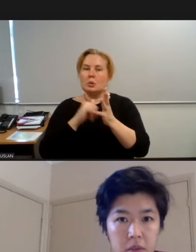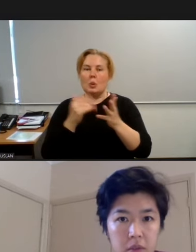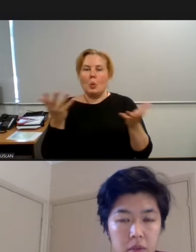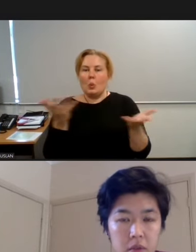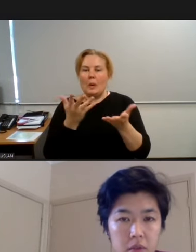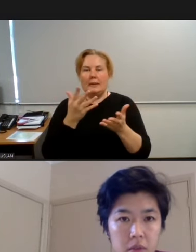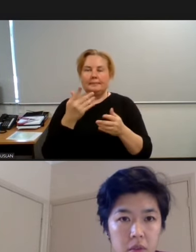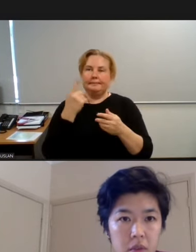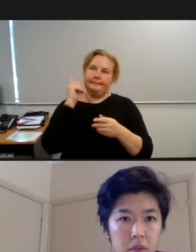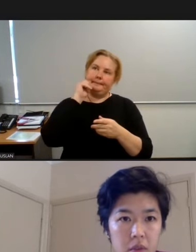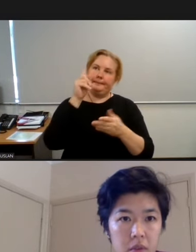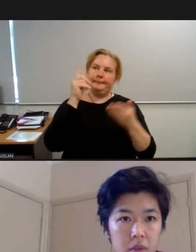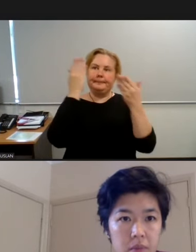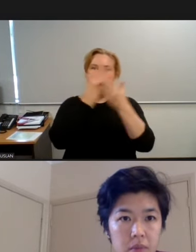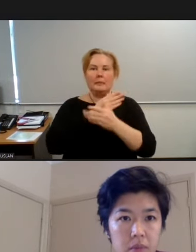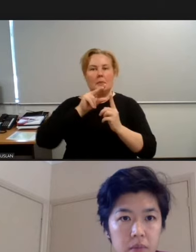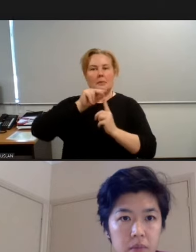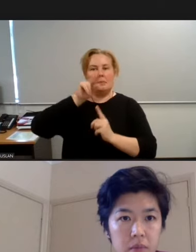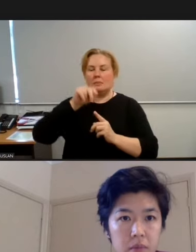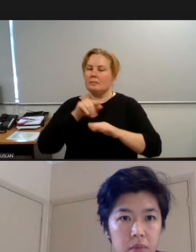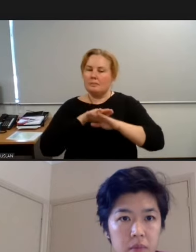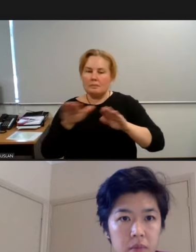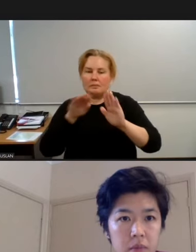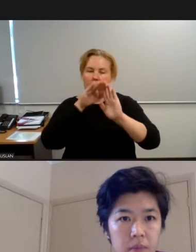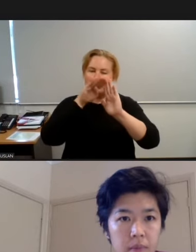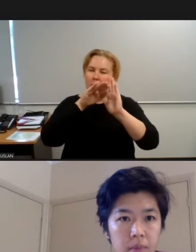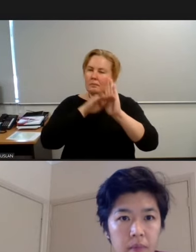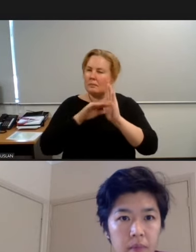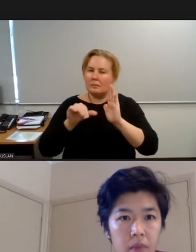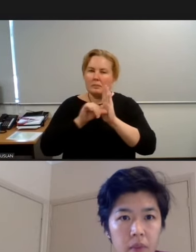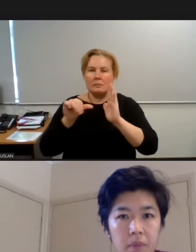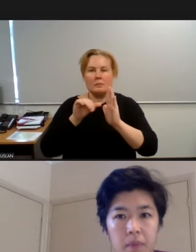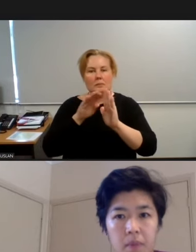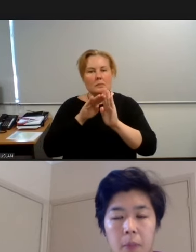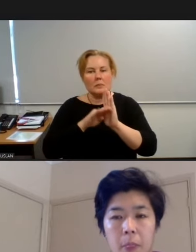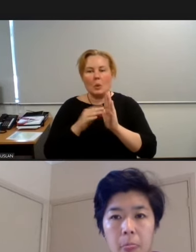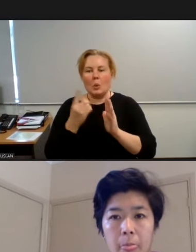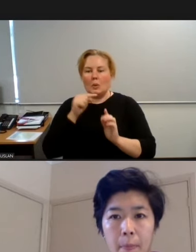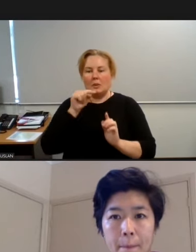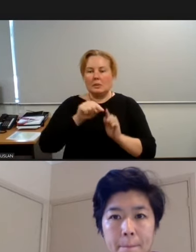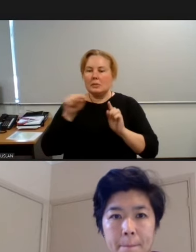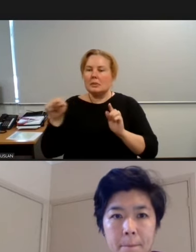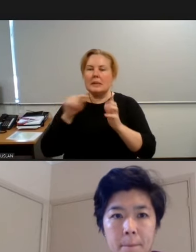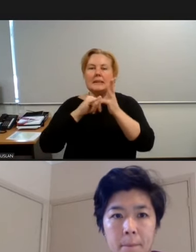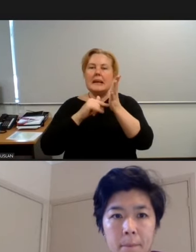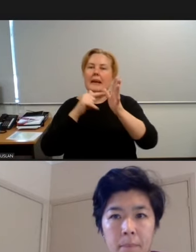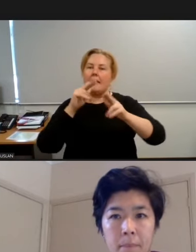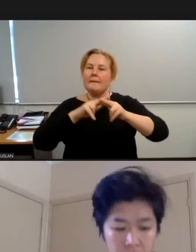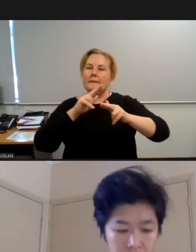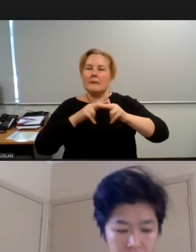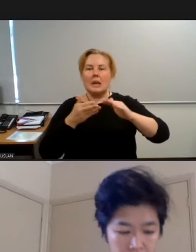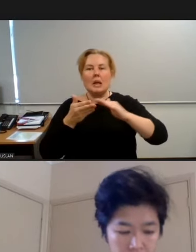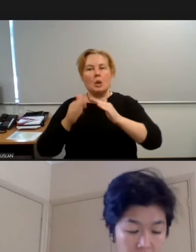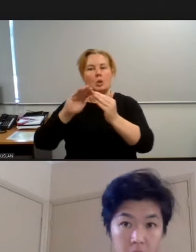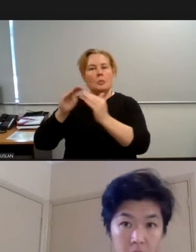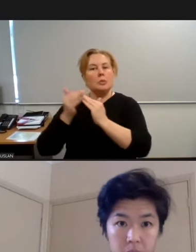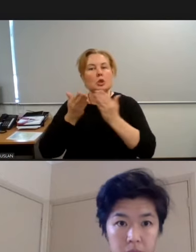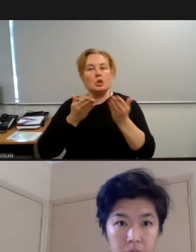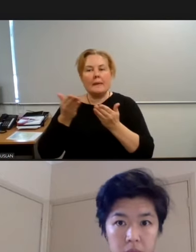night. Do you have advice specifically for people who've got staff travelling in and out of the hotspots?